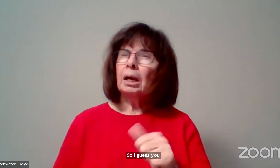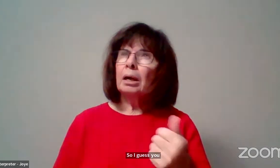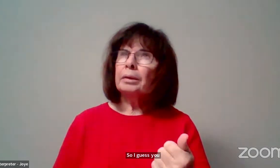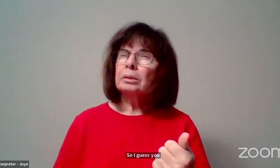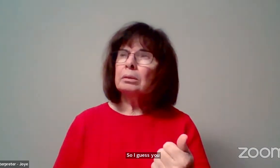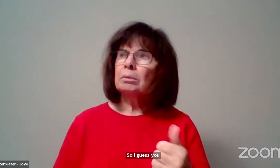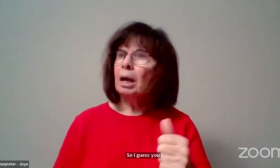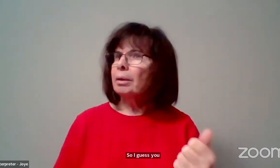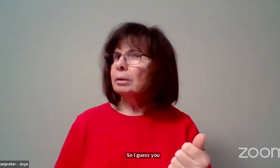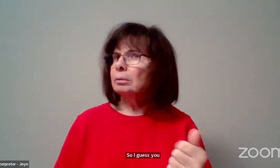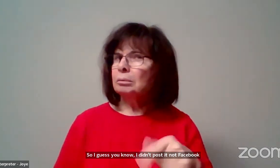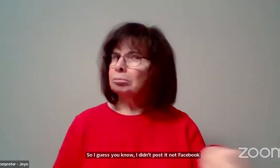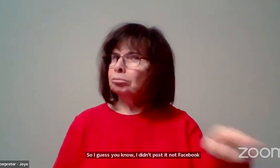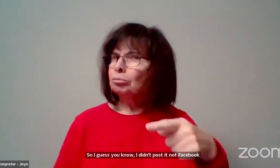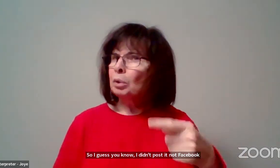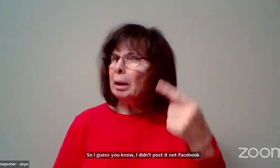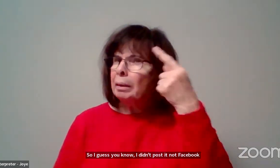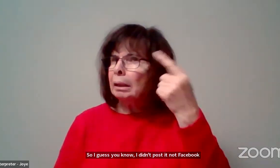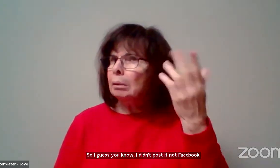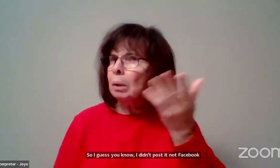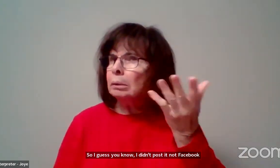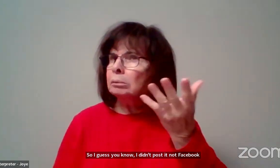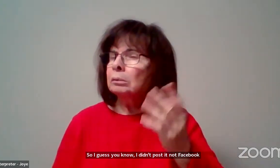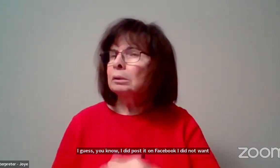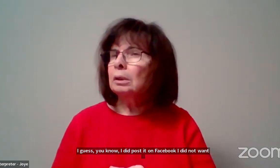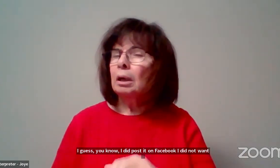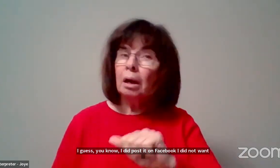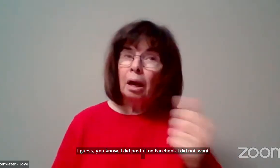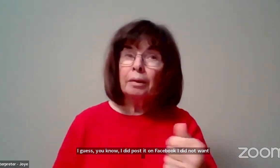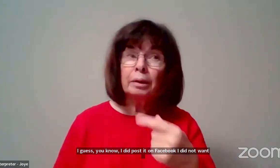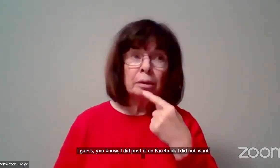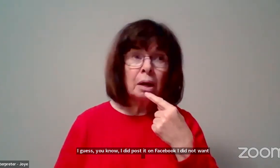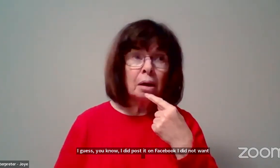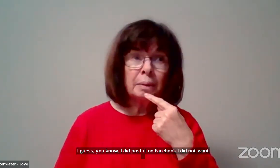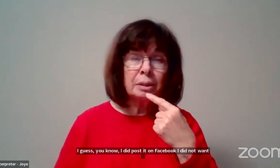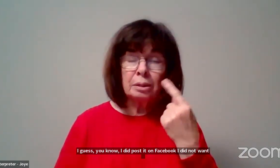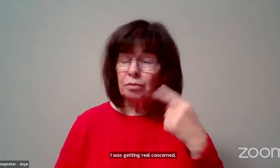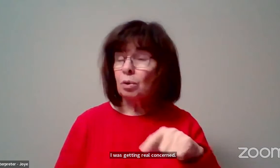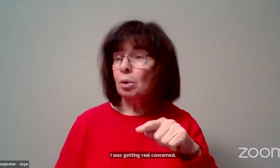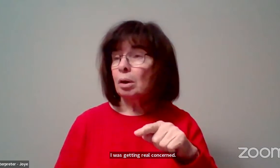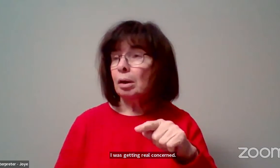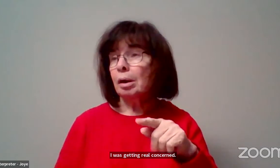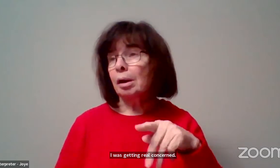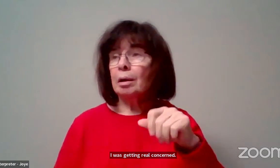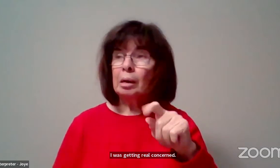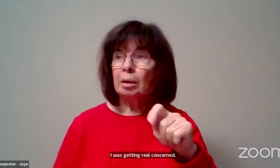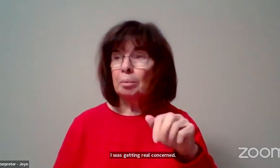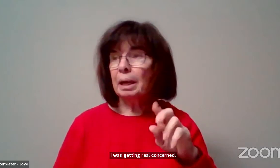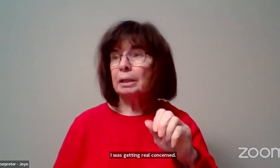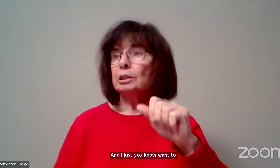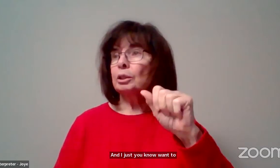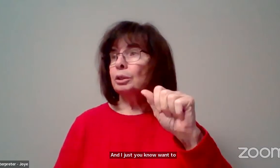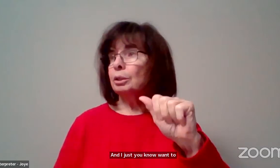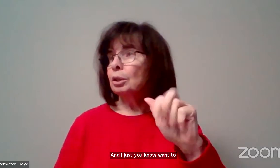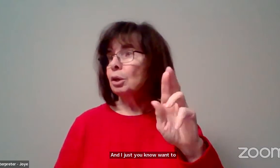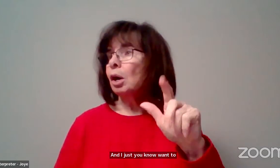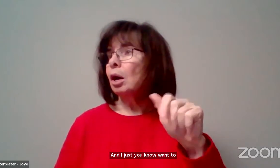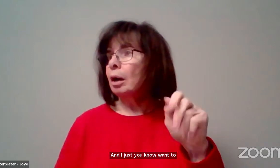Other thoughts about this, other comments for Pastor Arlene?